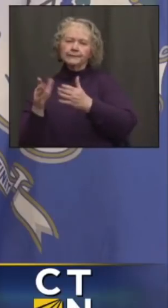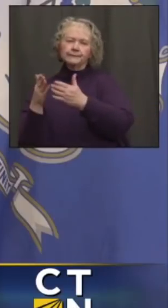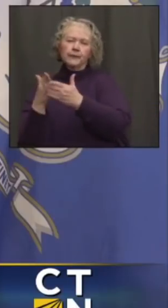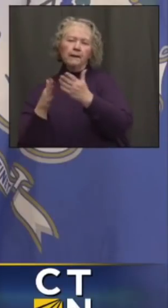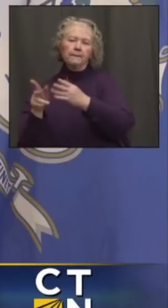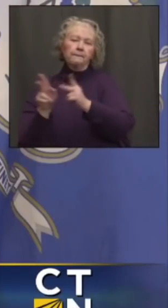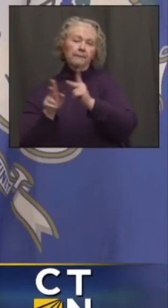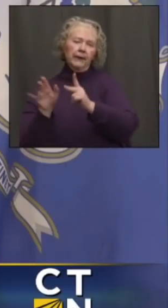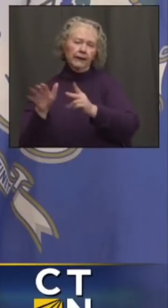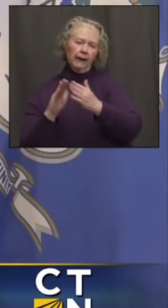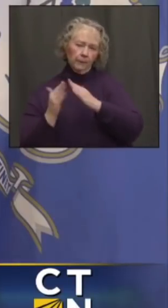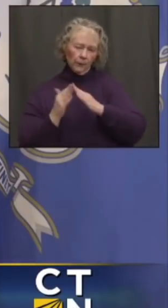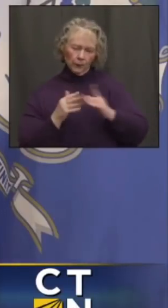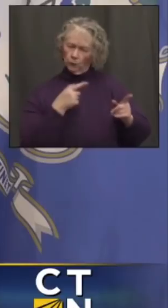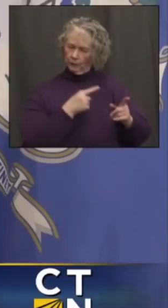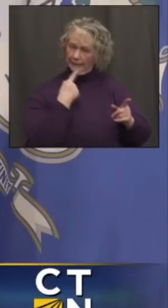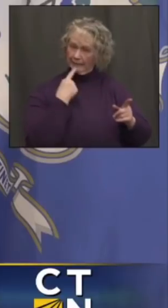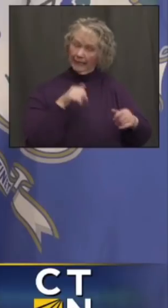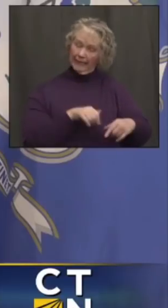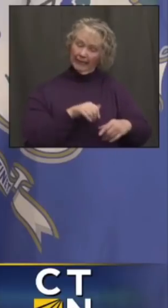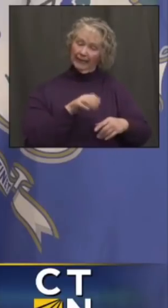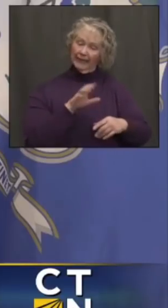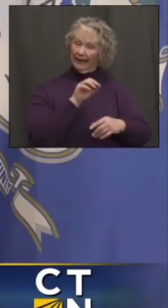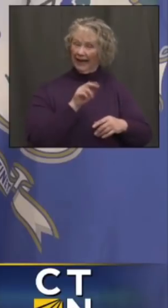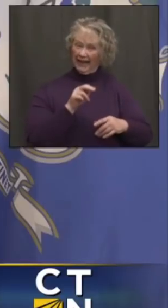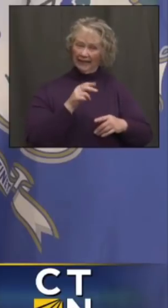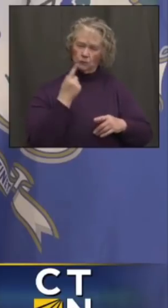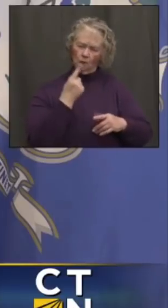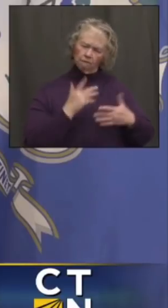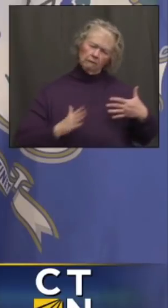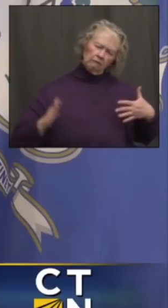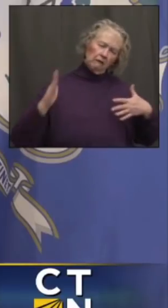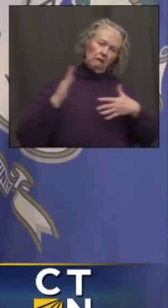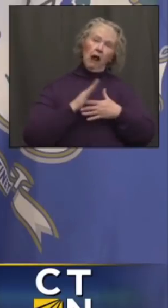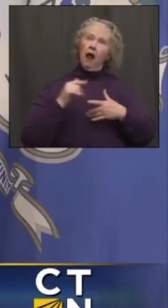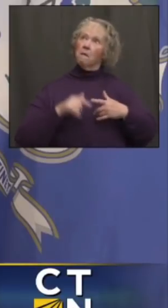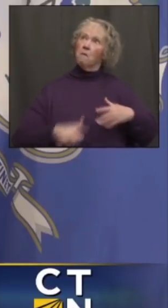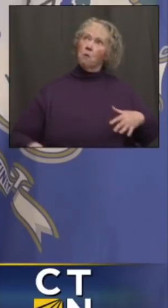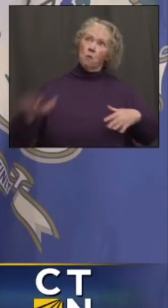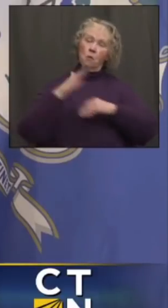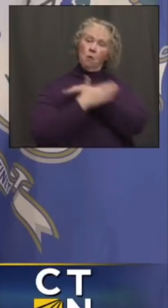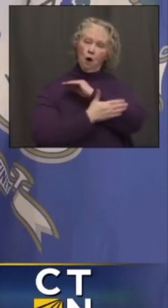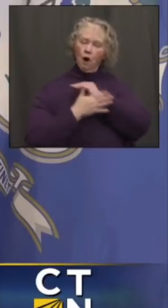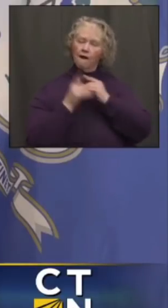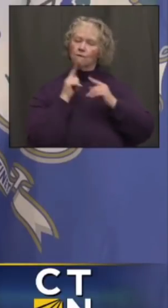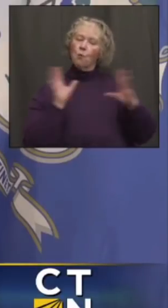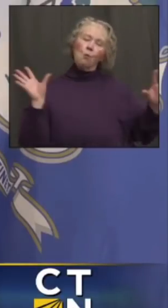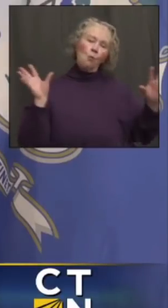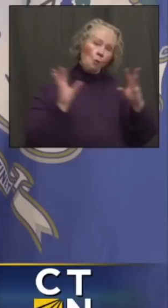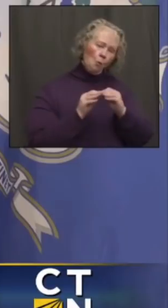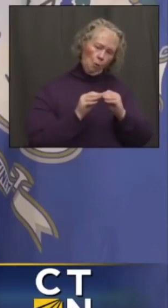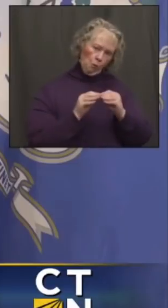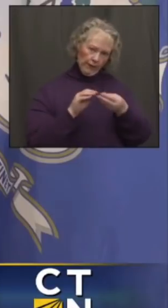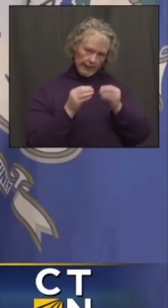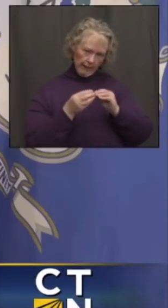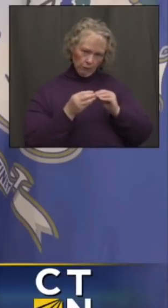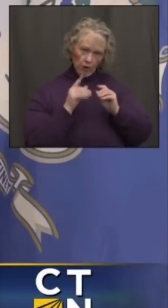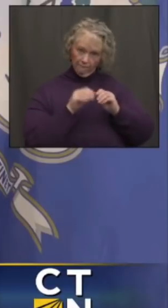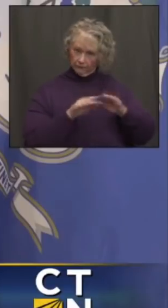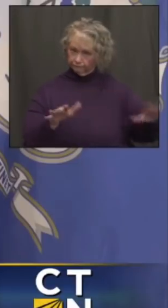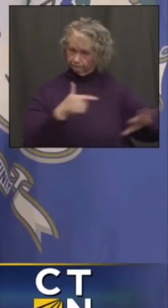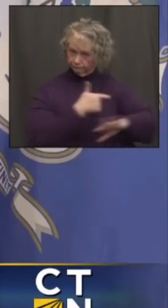and then I also wanted to ask a bit about the disparities in vaccination, which obviously you and your administration have talked about a lot.